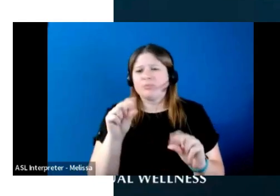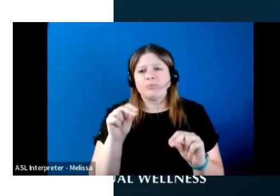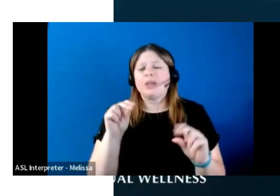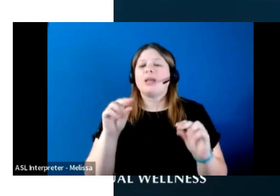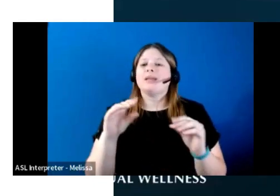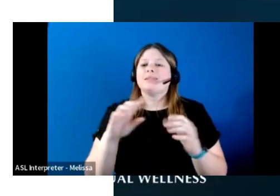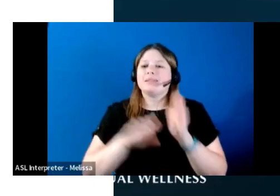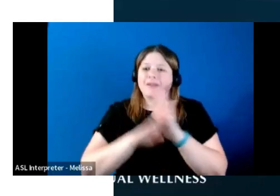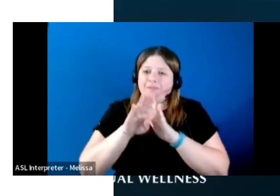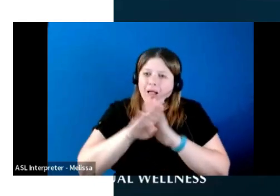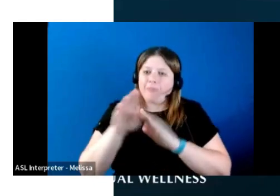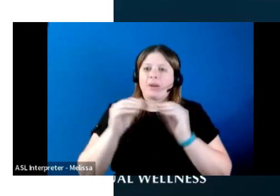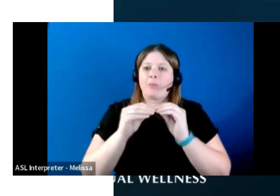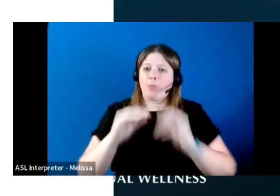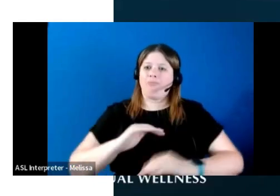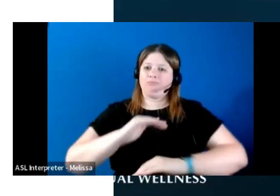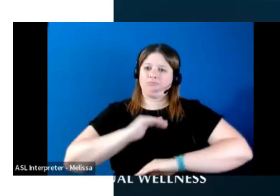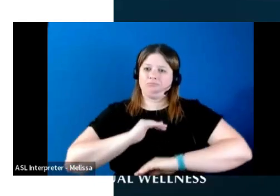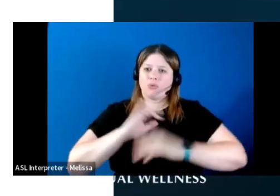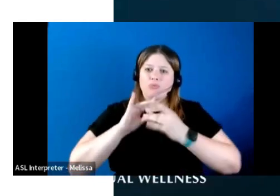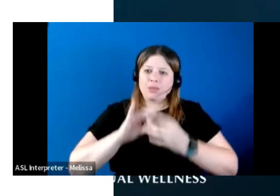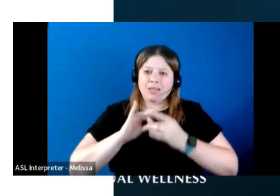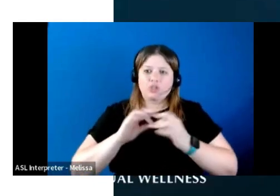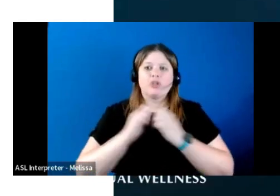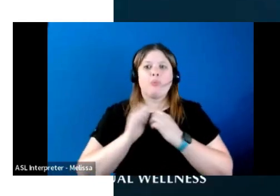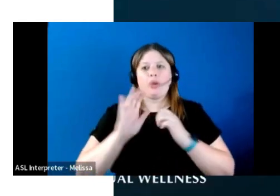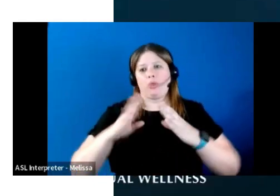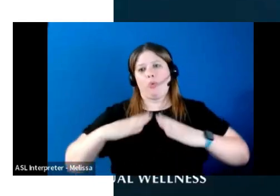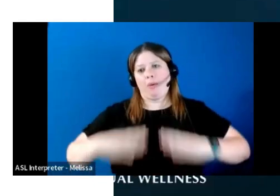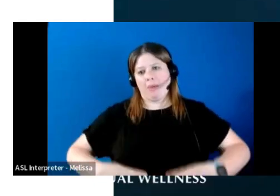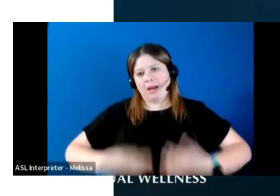body you have now.